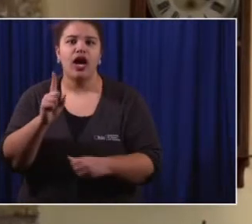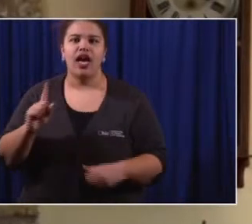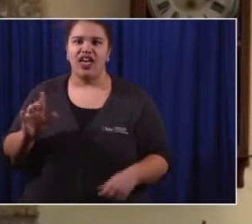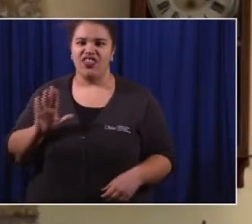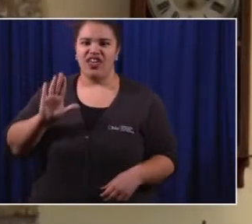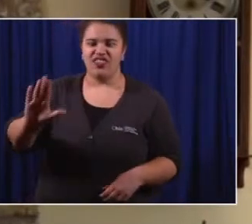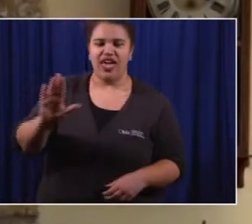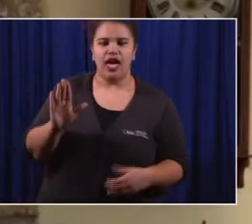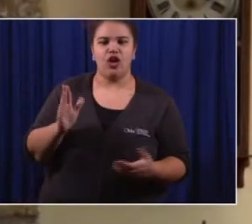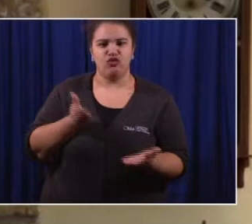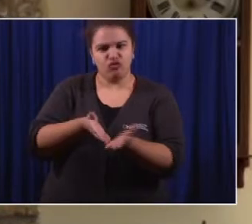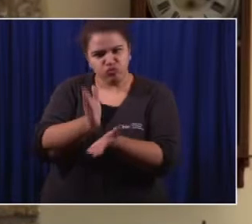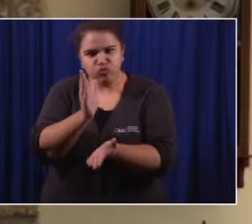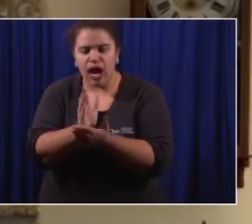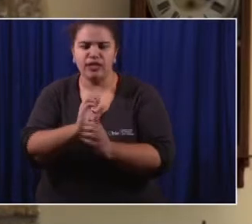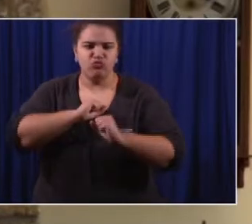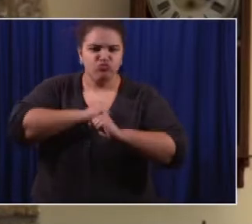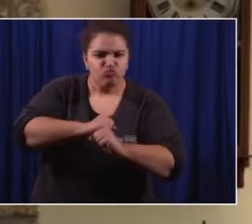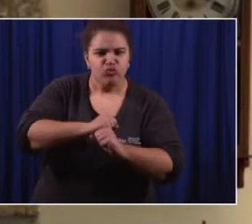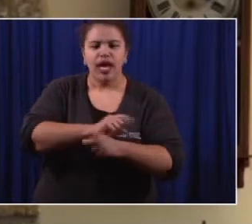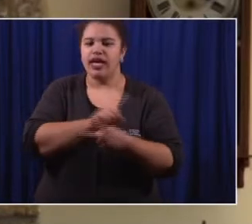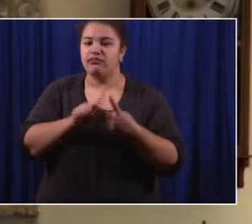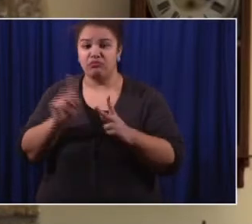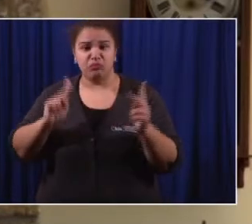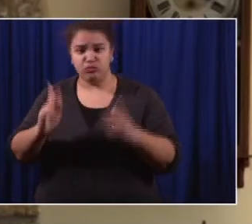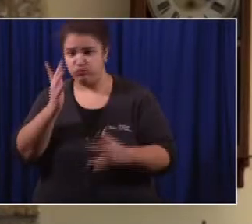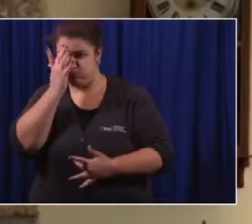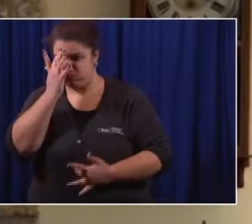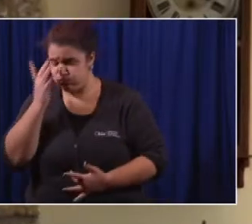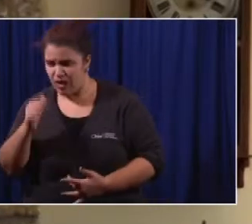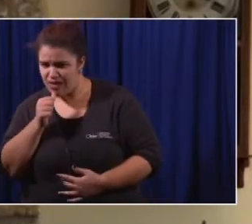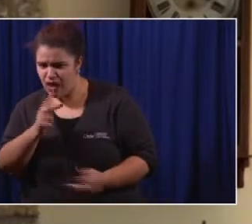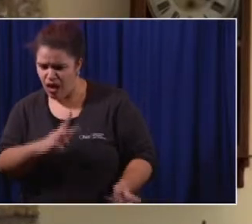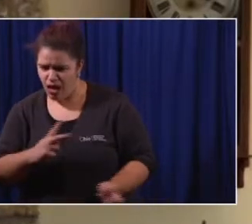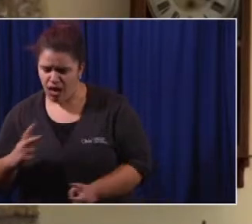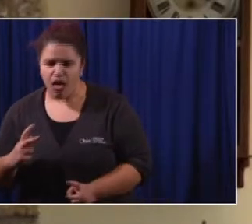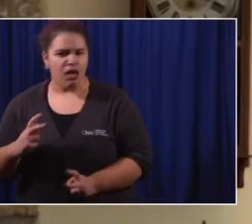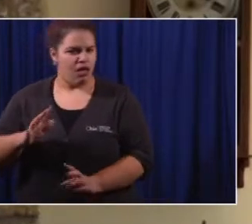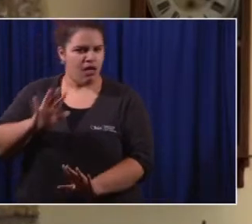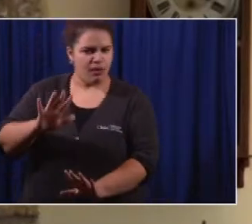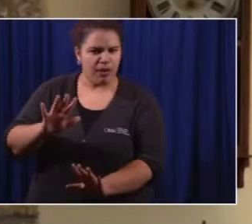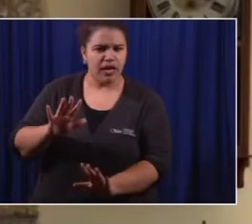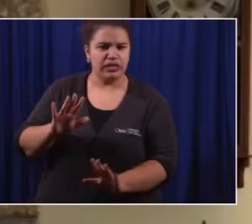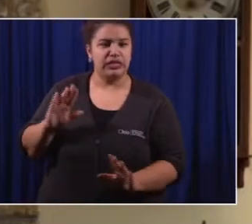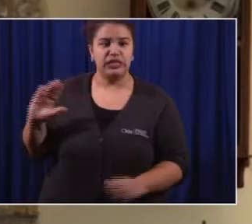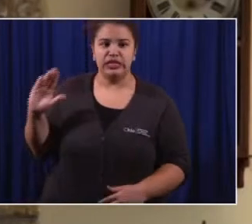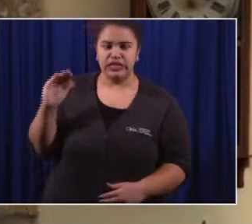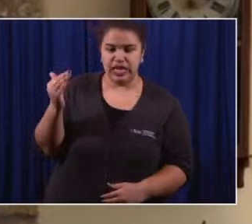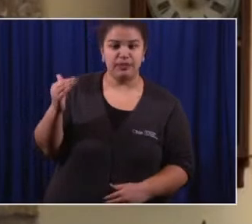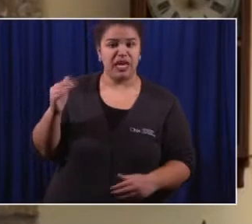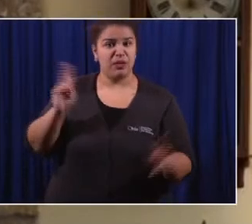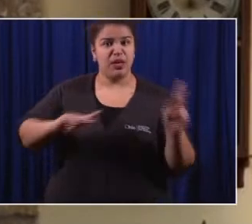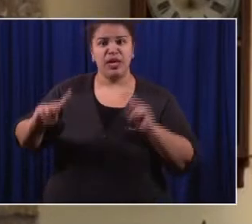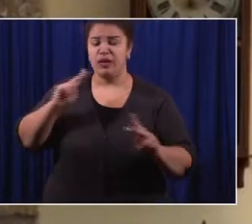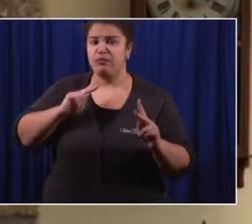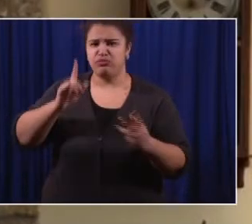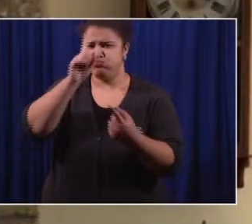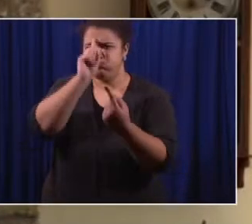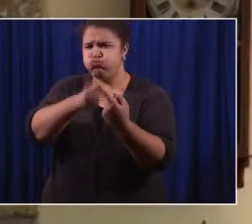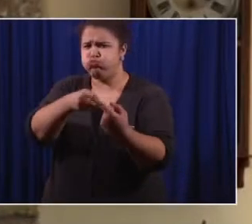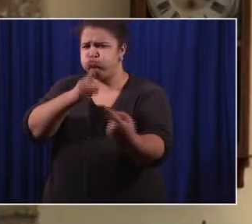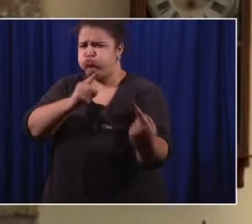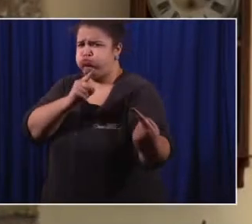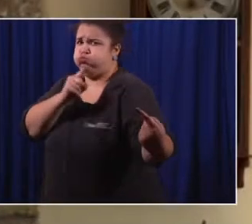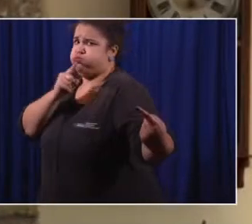the emotion, but the metric that will cause you to listen to the growing number of people who are asking you to change directions?